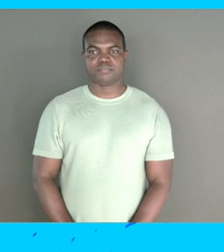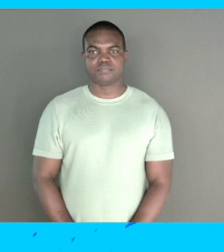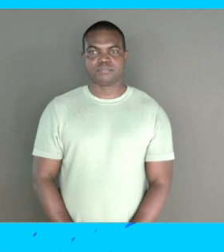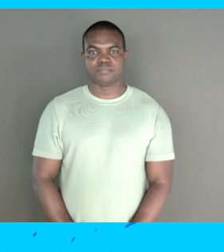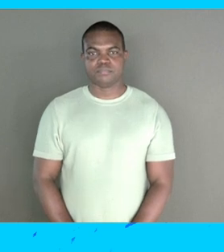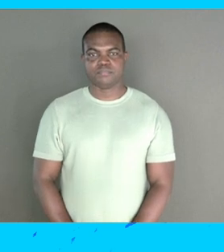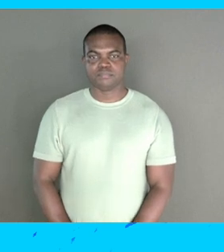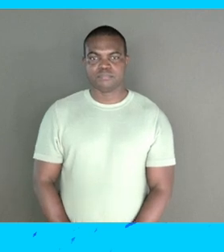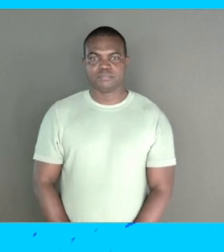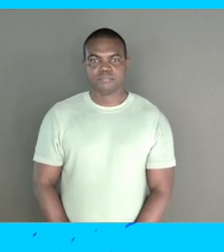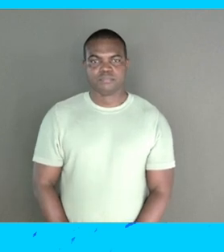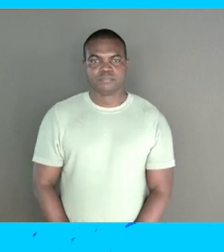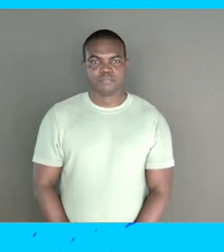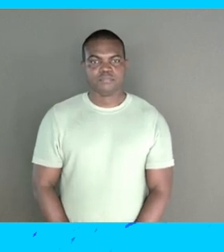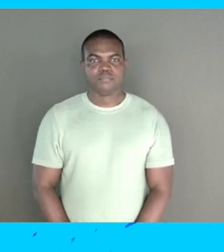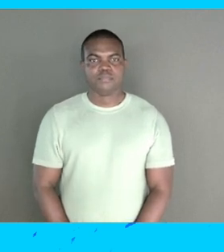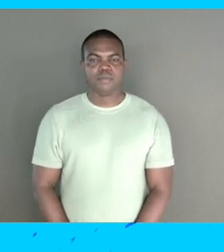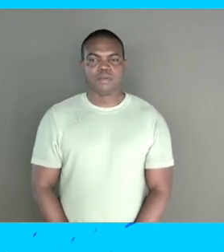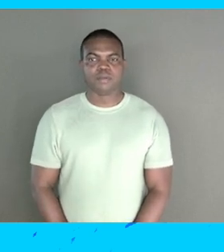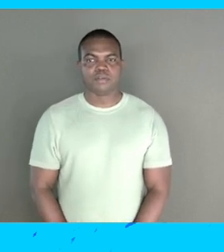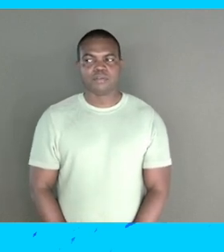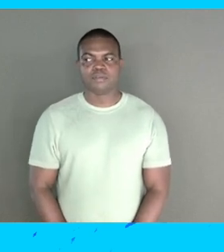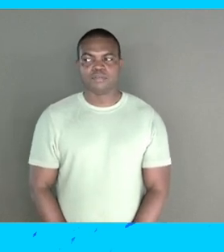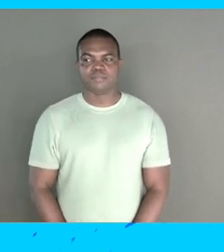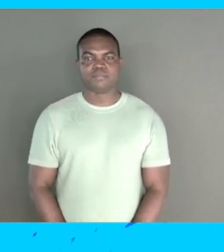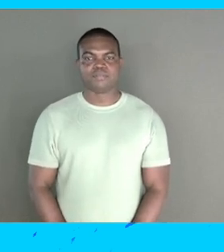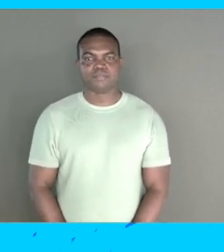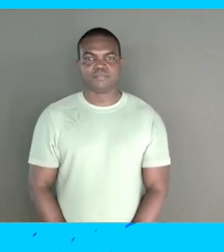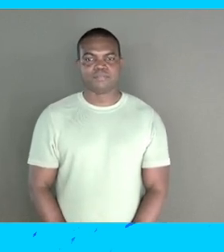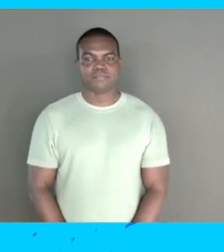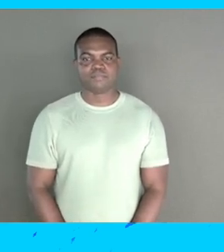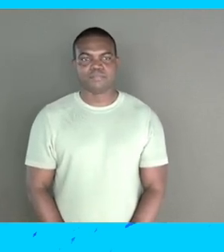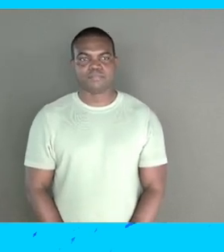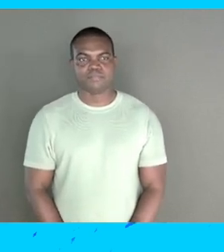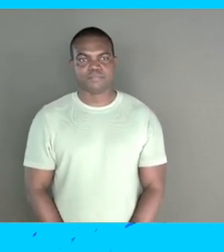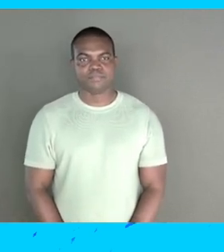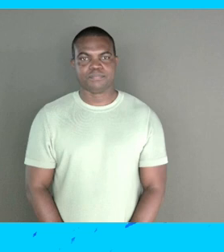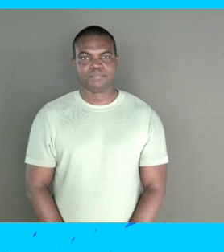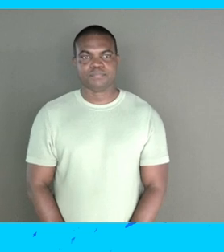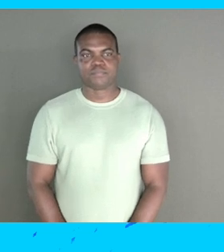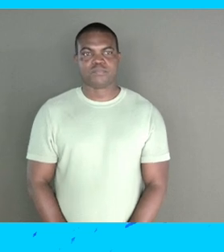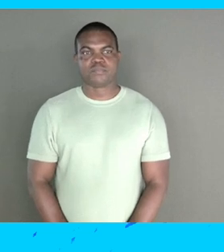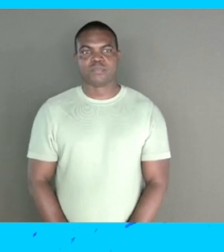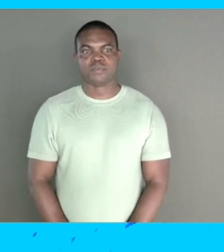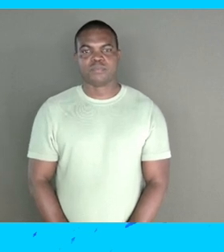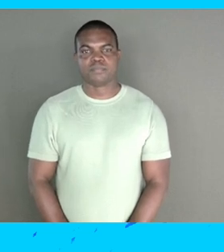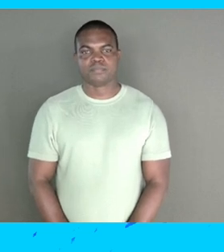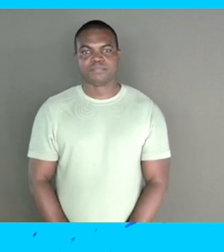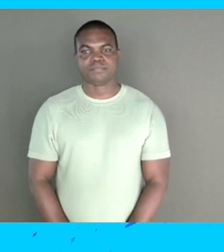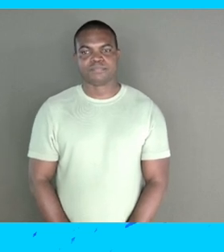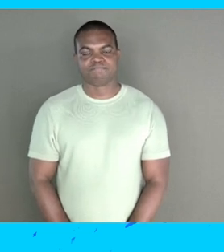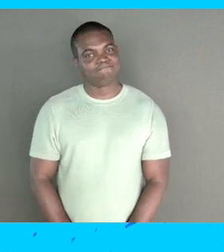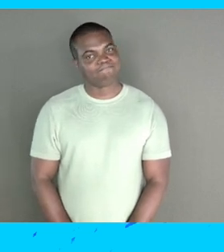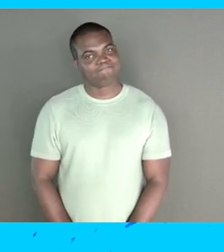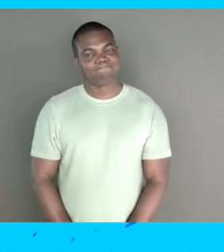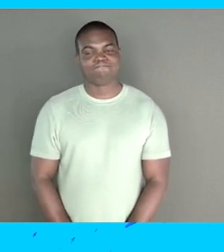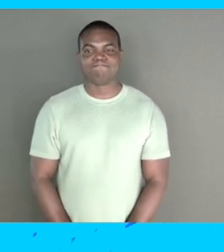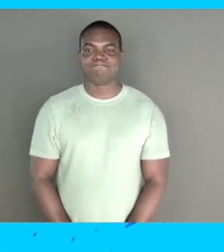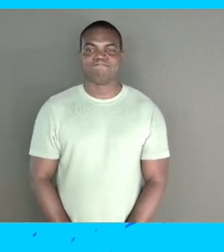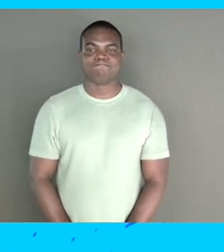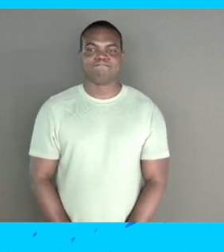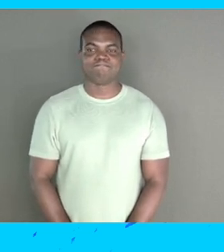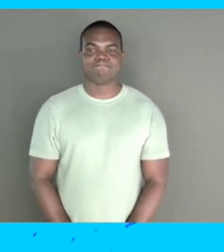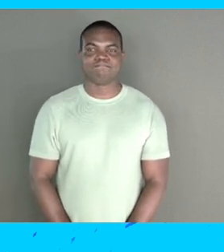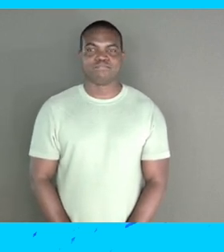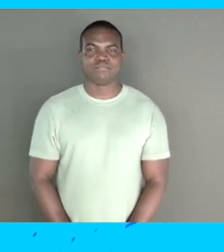When do I have a reproductive right? When I take, use this space to share